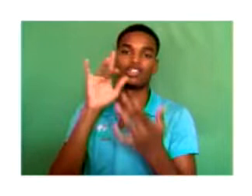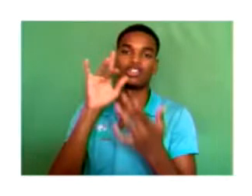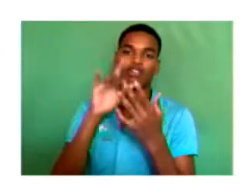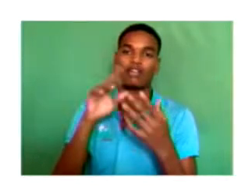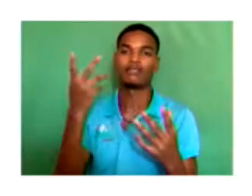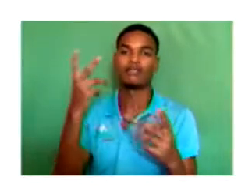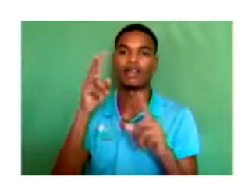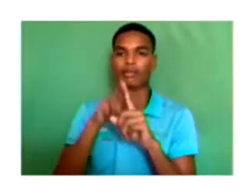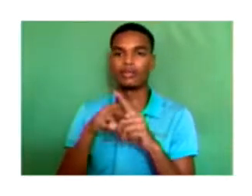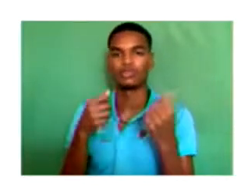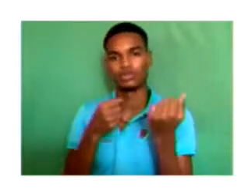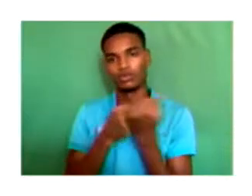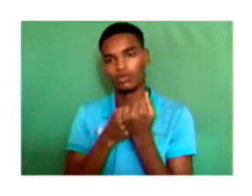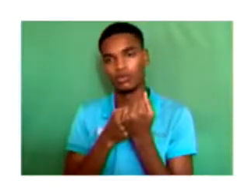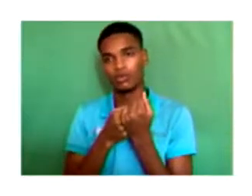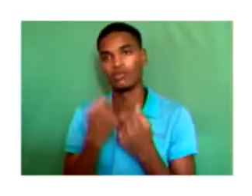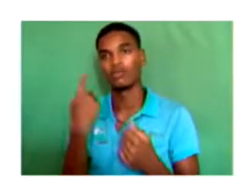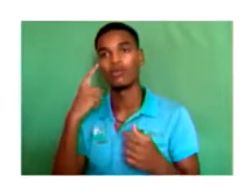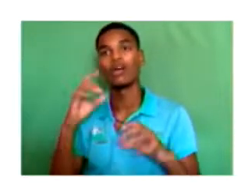of the services,